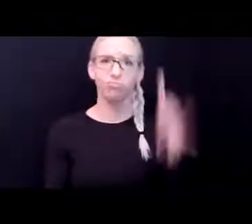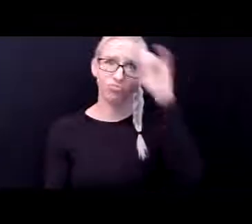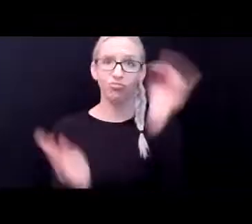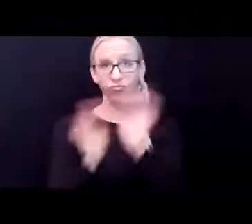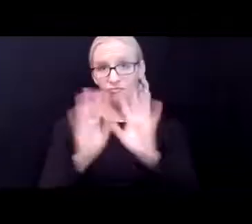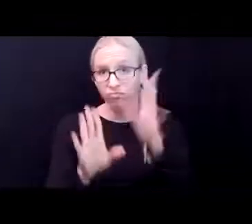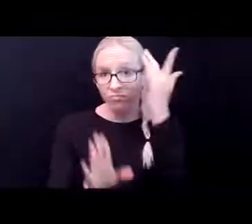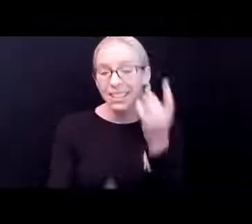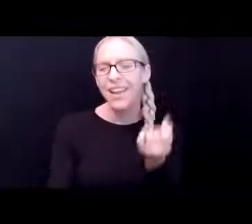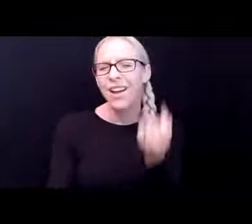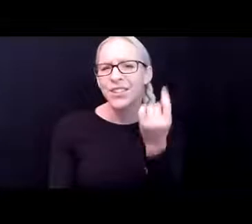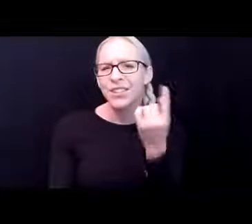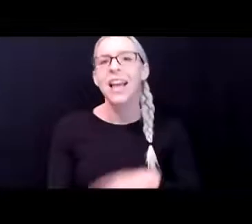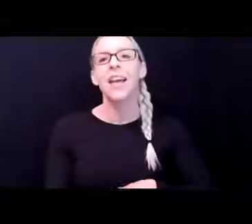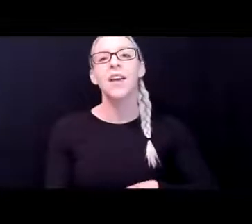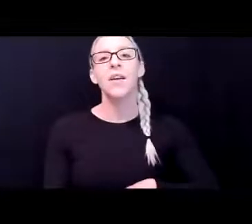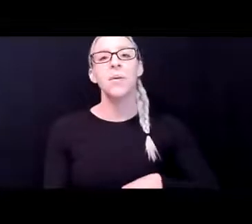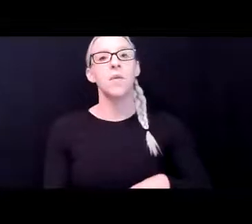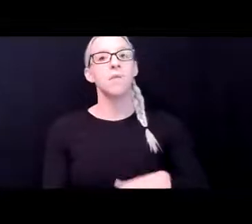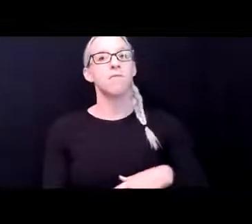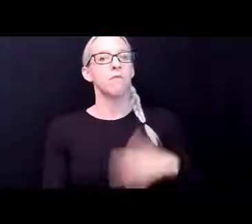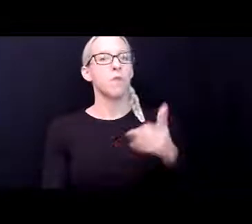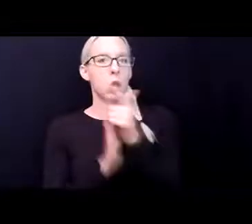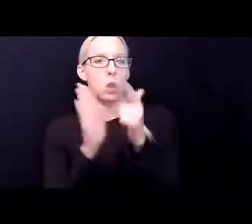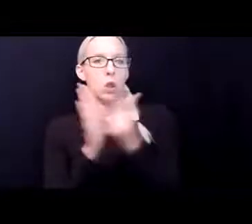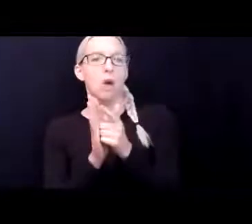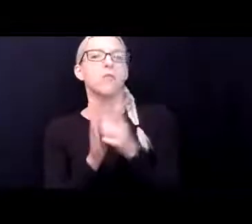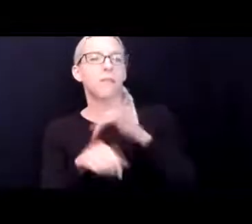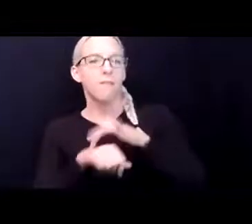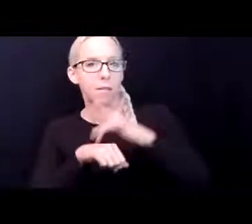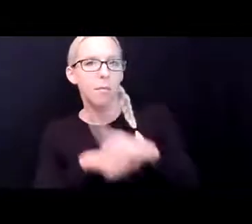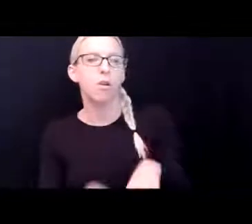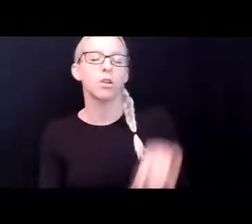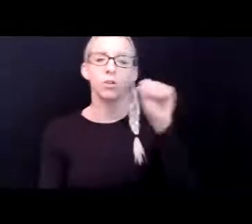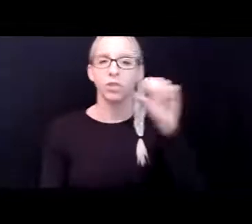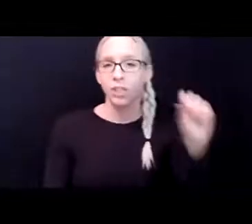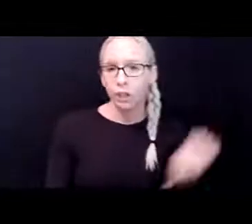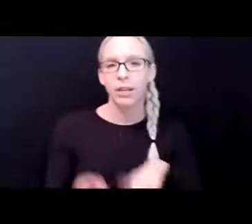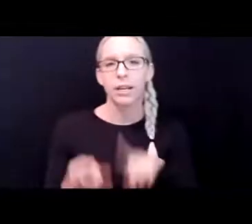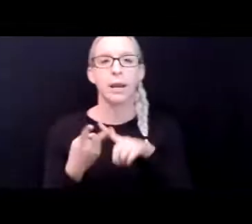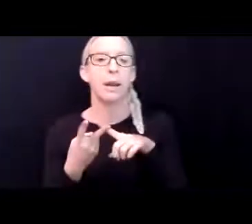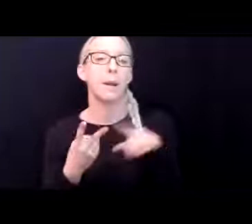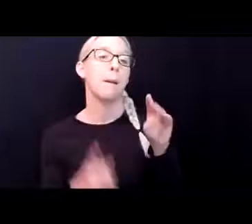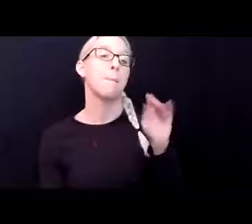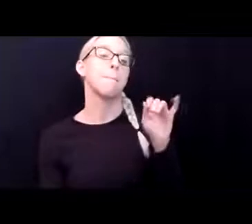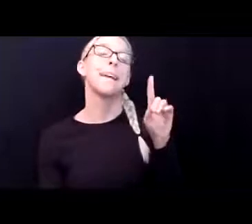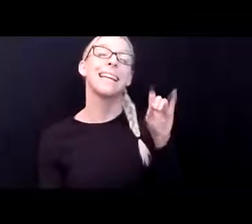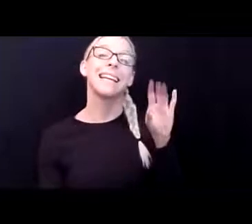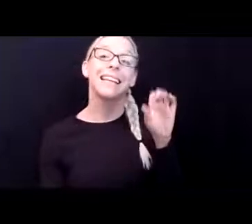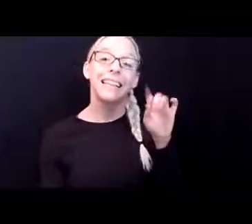available for our elders, like Social Security, Medicare, Medicaid, and Medicaid